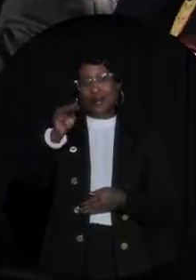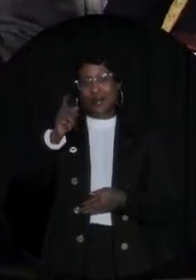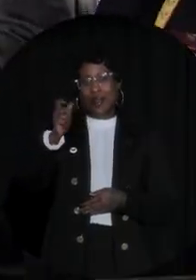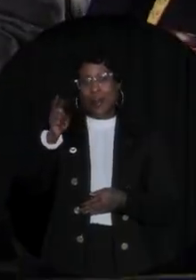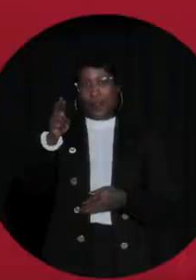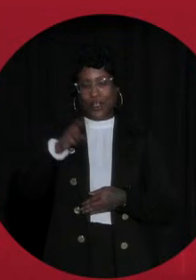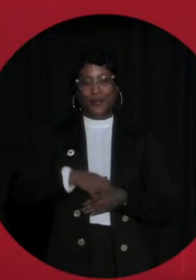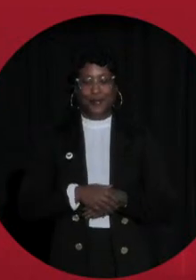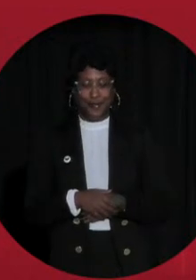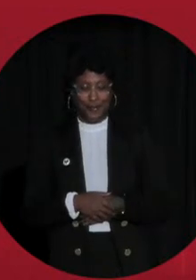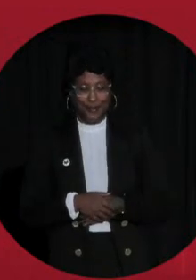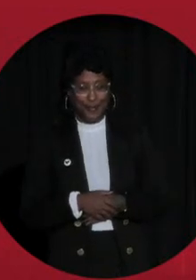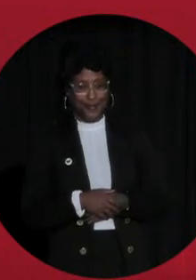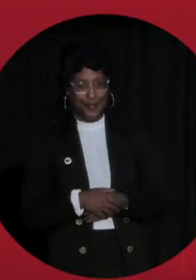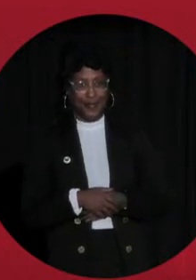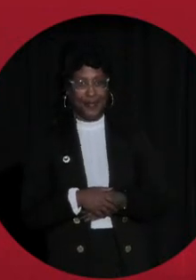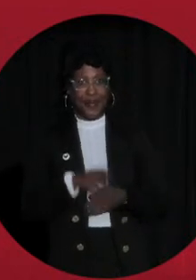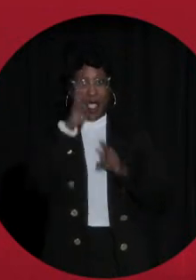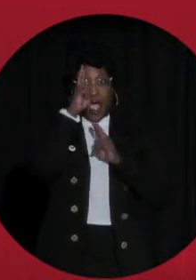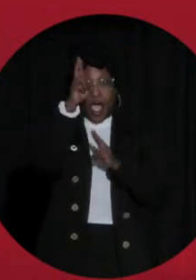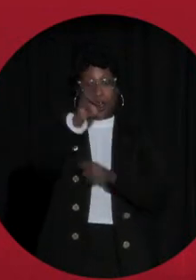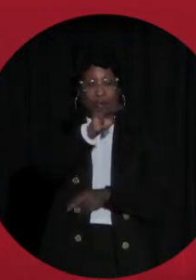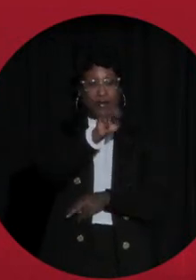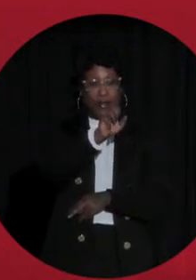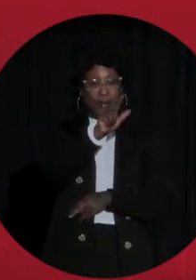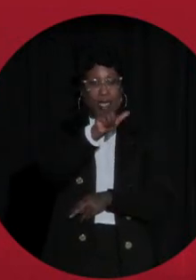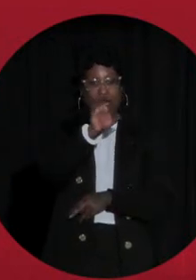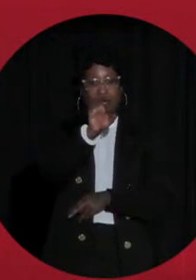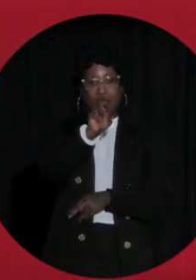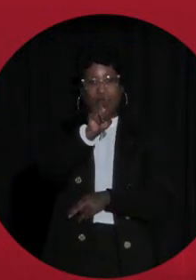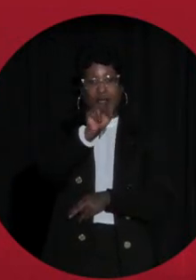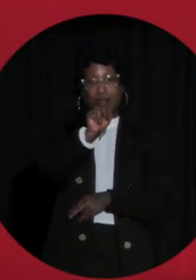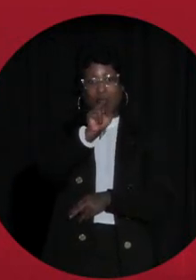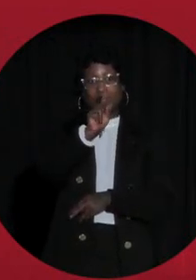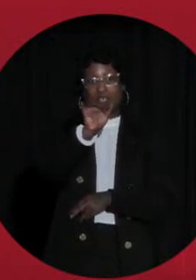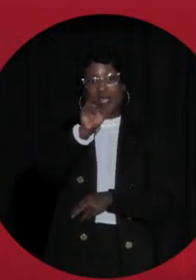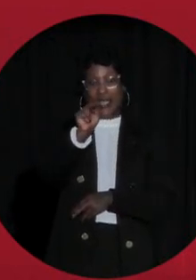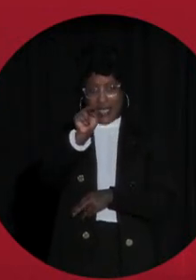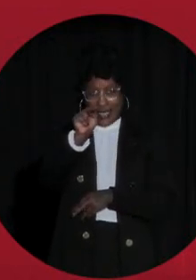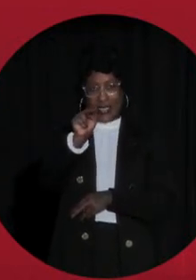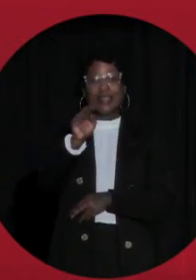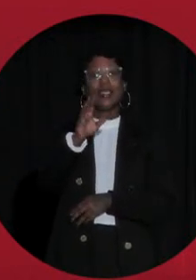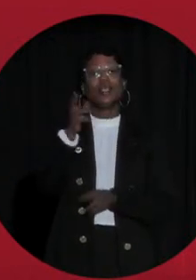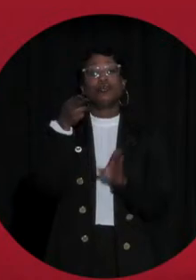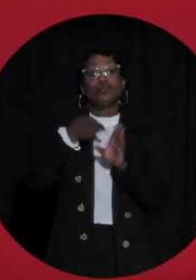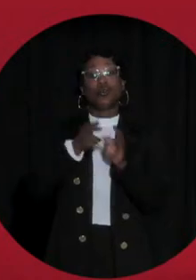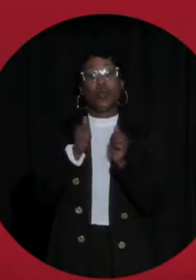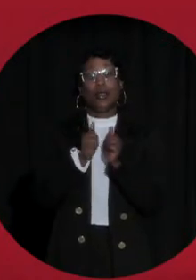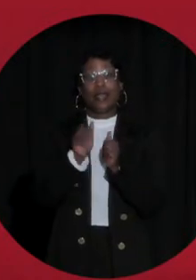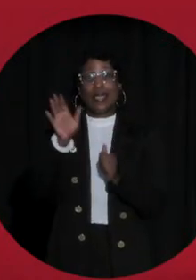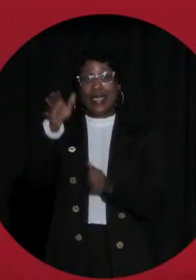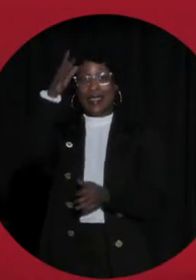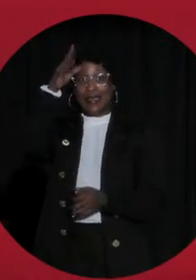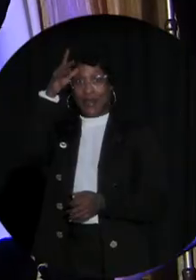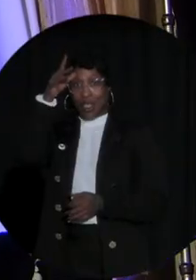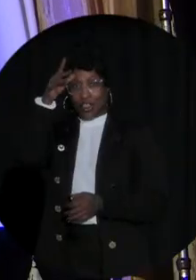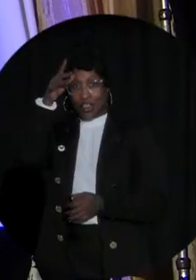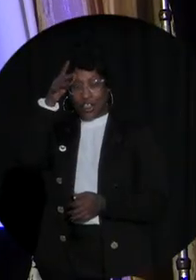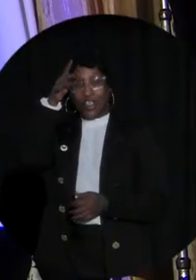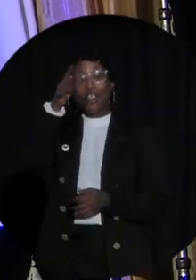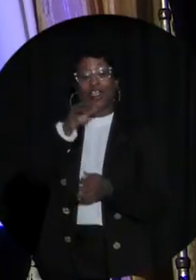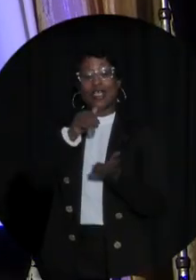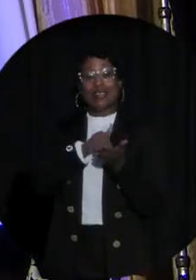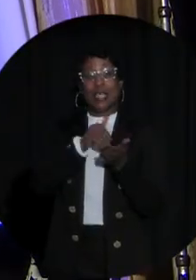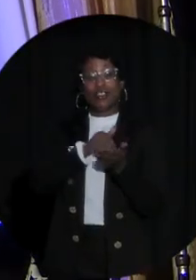Next, we have the Honorable Mel Franklin, at-large member, joined by his father, Dr. James Franklin